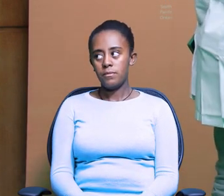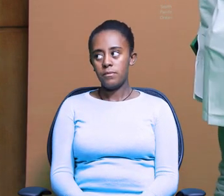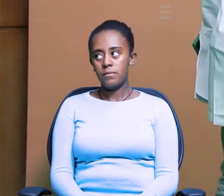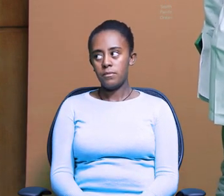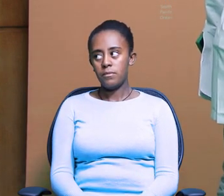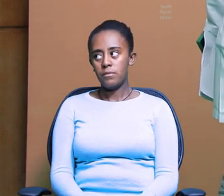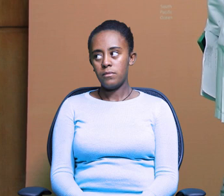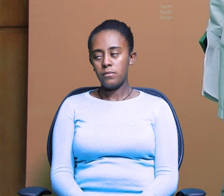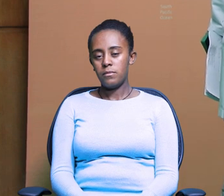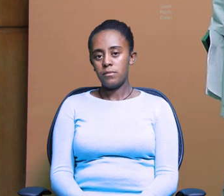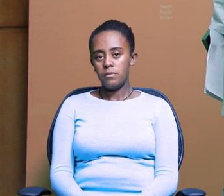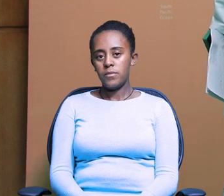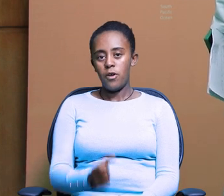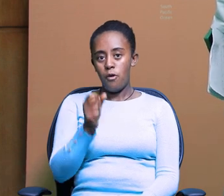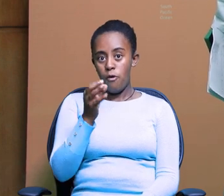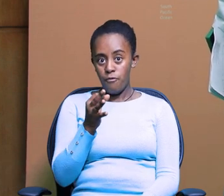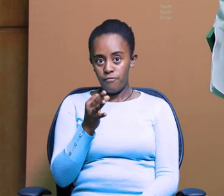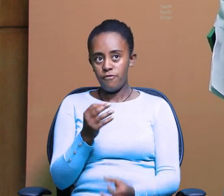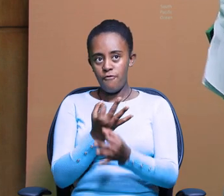of free space.